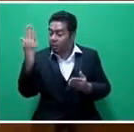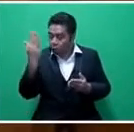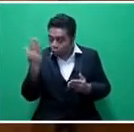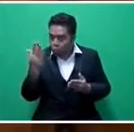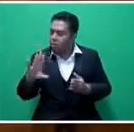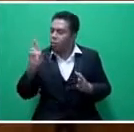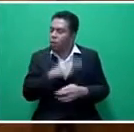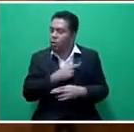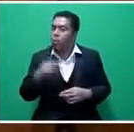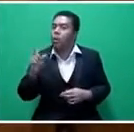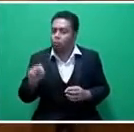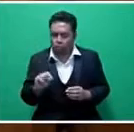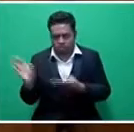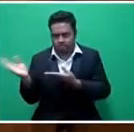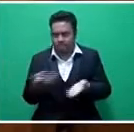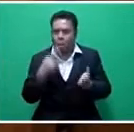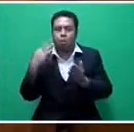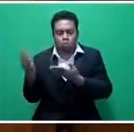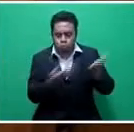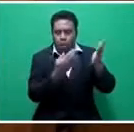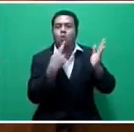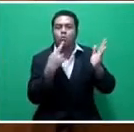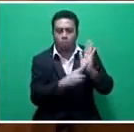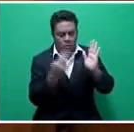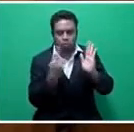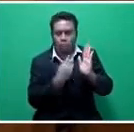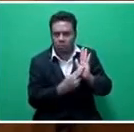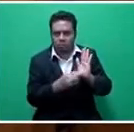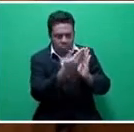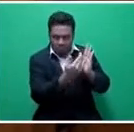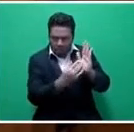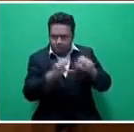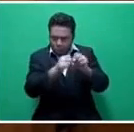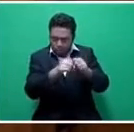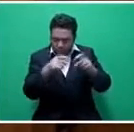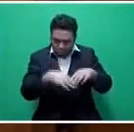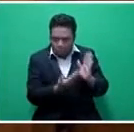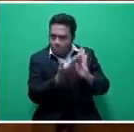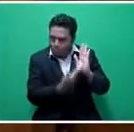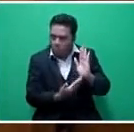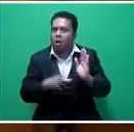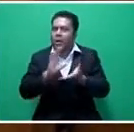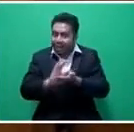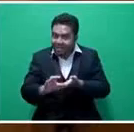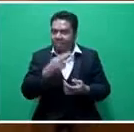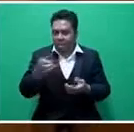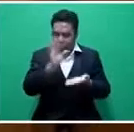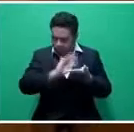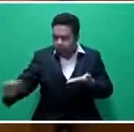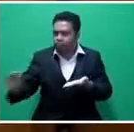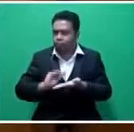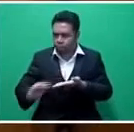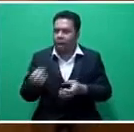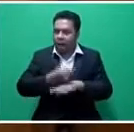of the number of students per stream, and then we release these grants to them. Other than the primary education grant, we have special schools